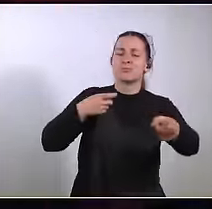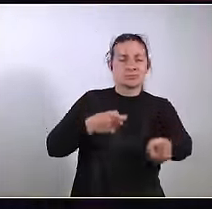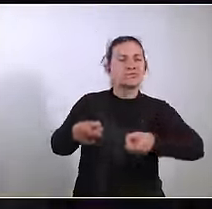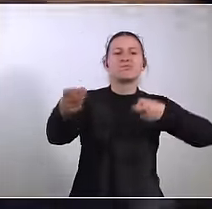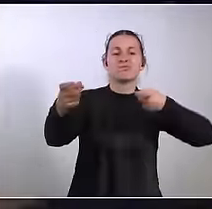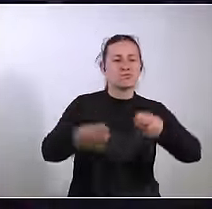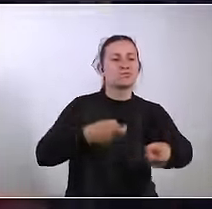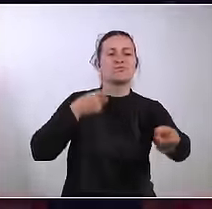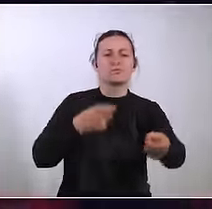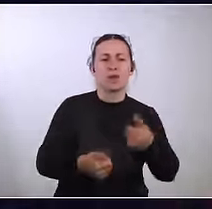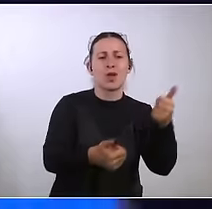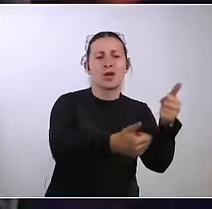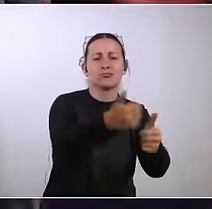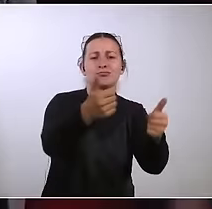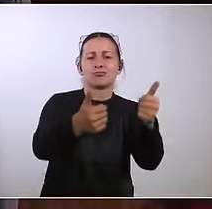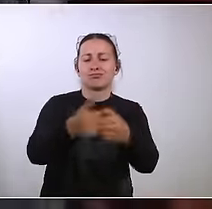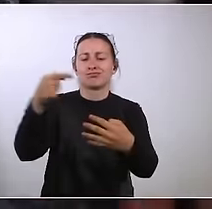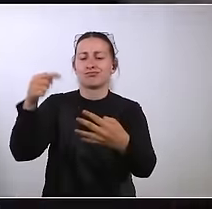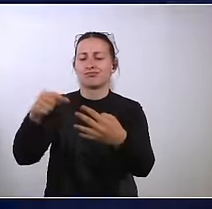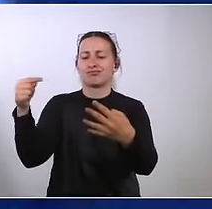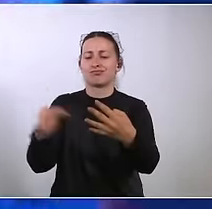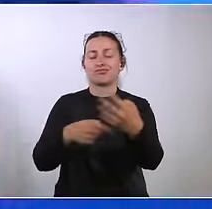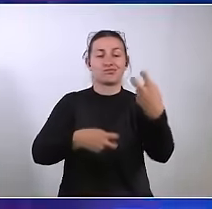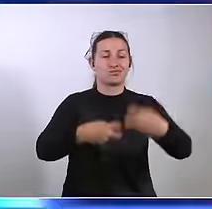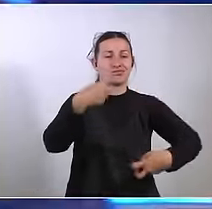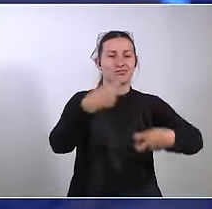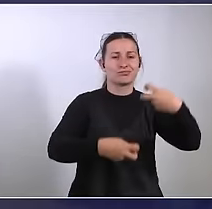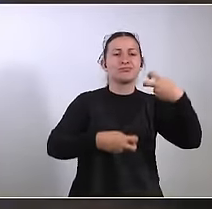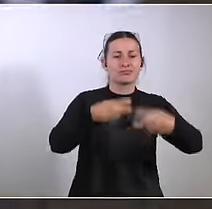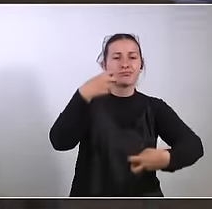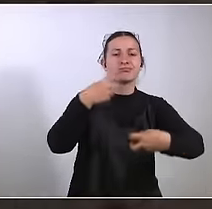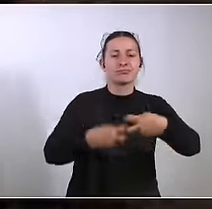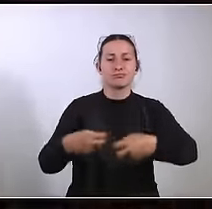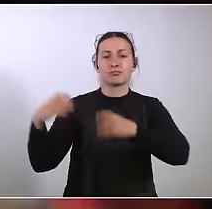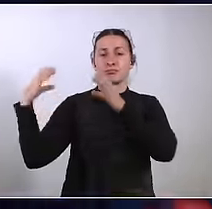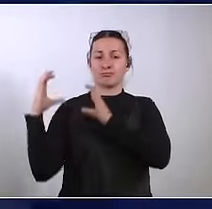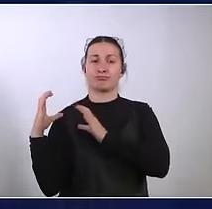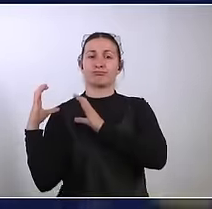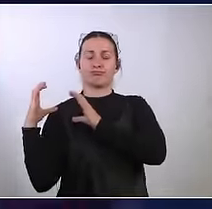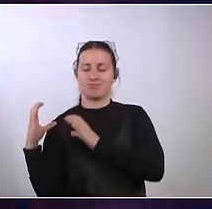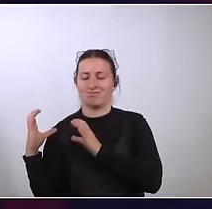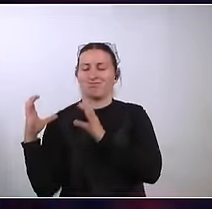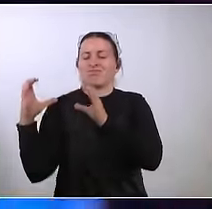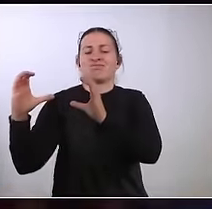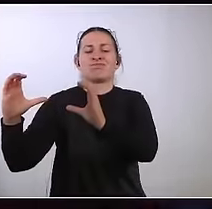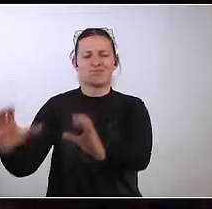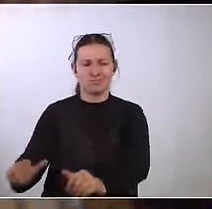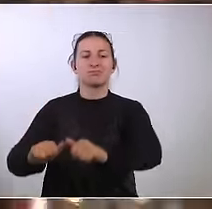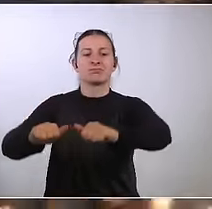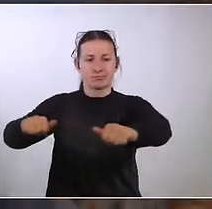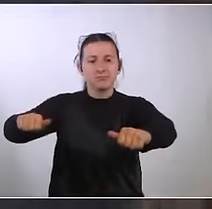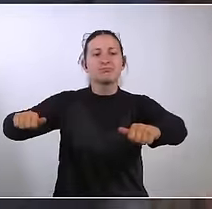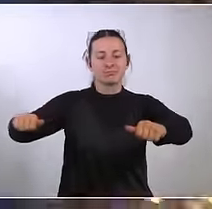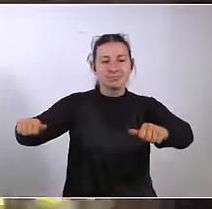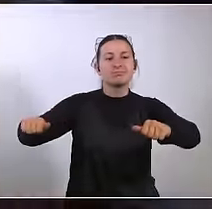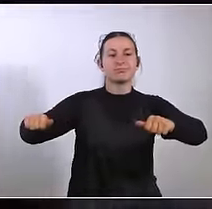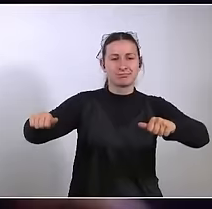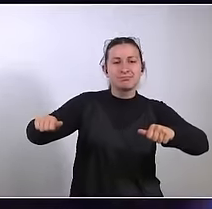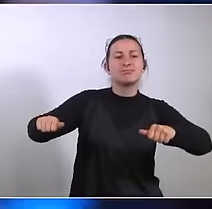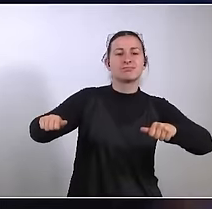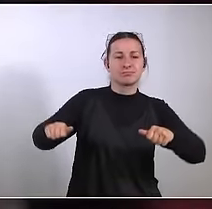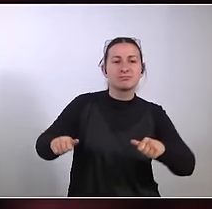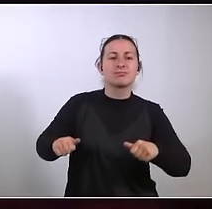handle every problem. Bring your burden to the altar, just